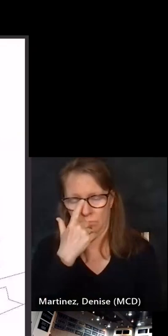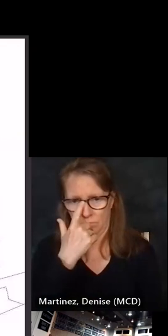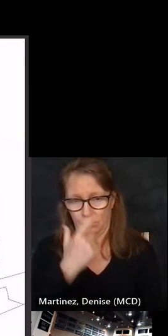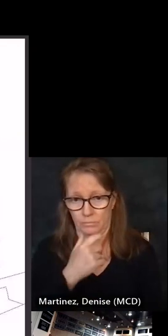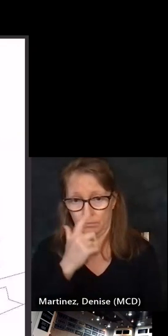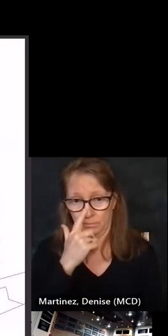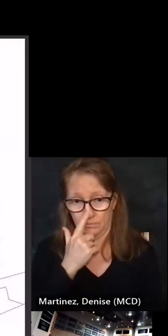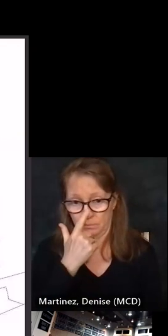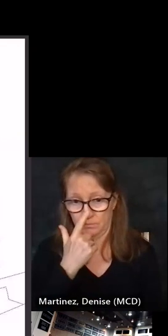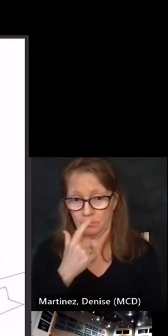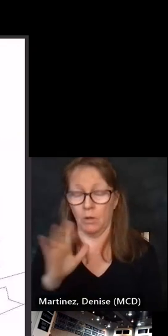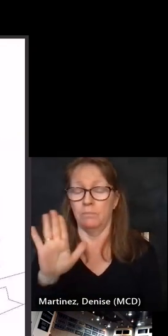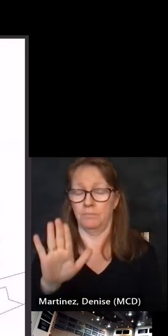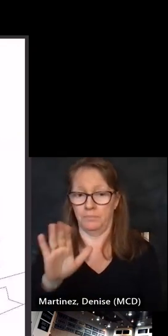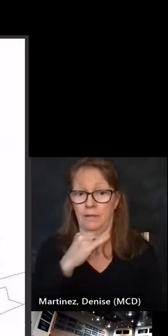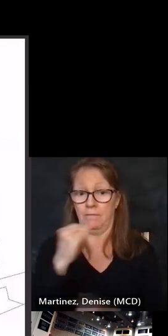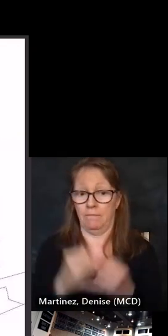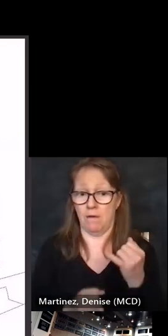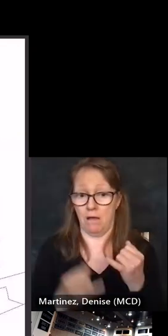Final thought.